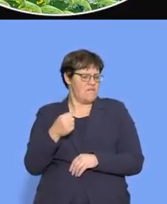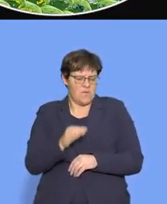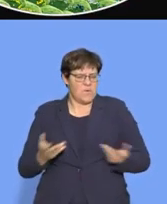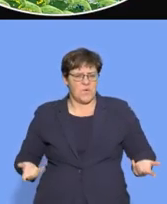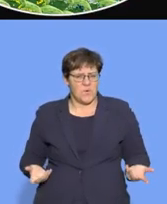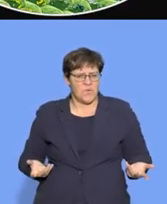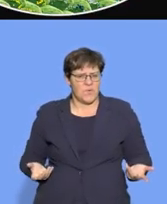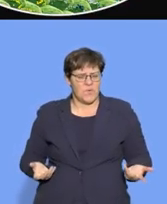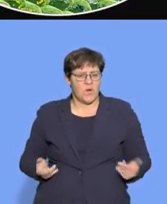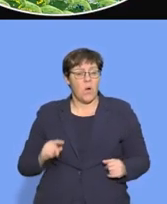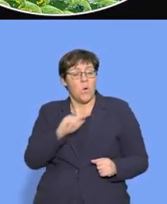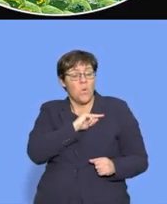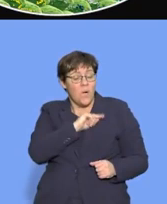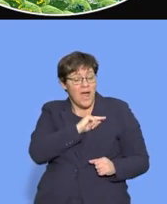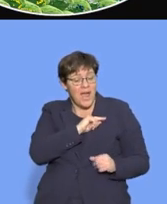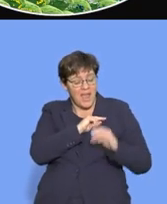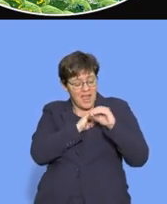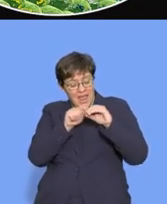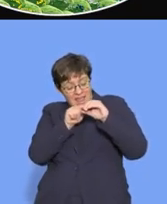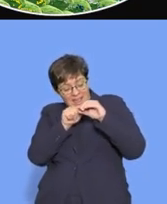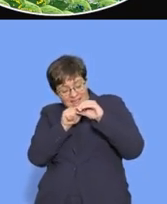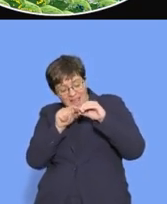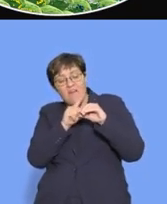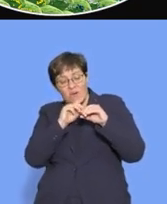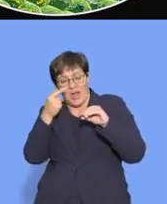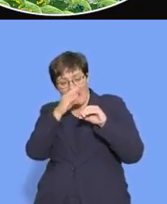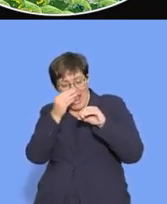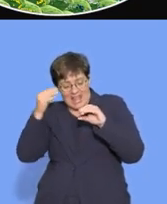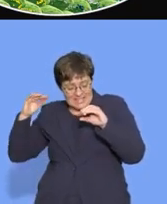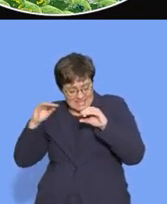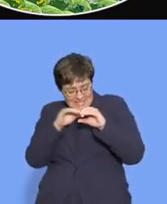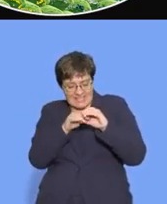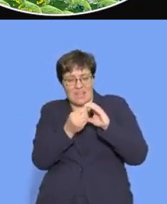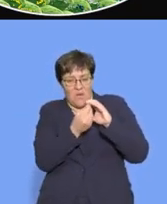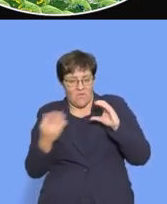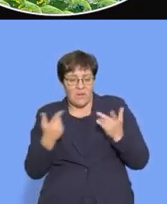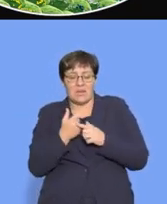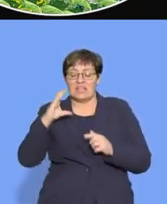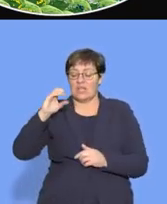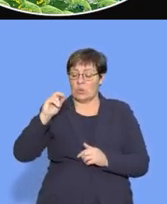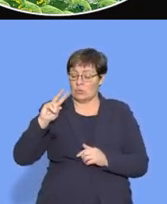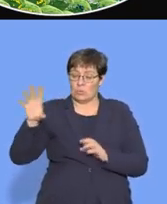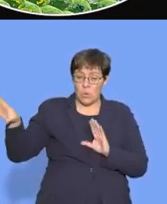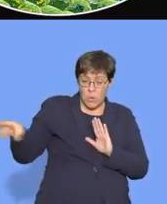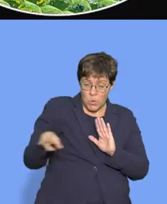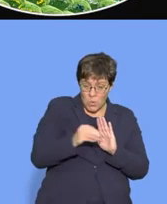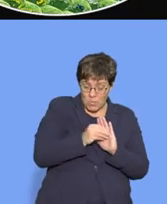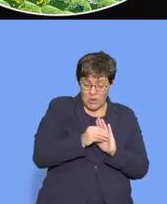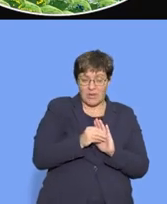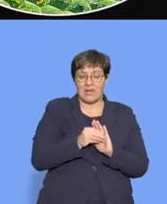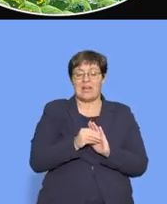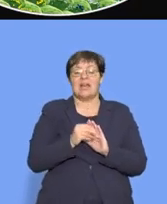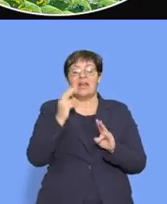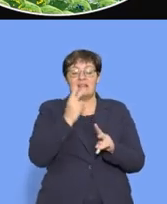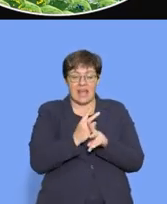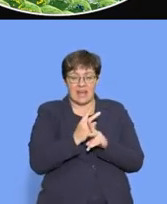We talked about the gas that is needed for photosynthesis, which is carbon dioxide, and the carbon